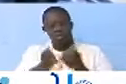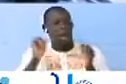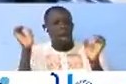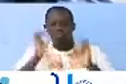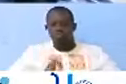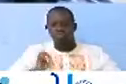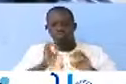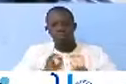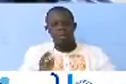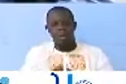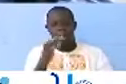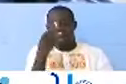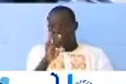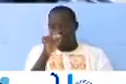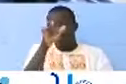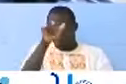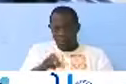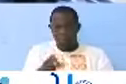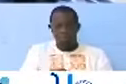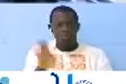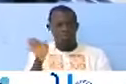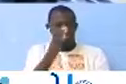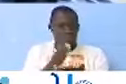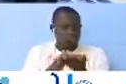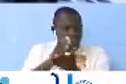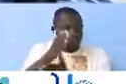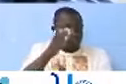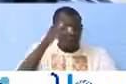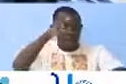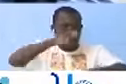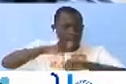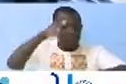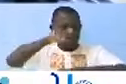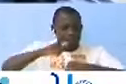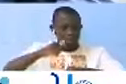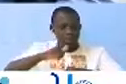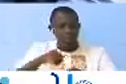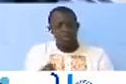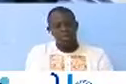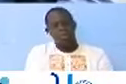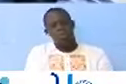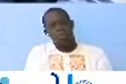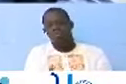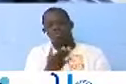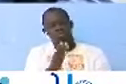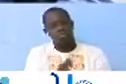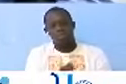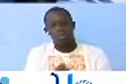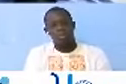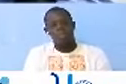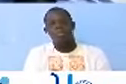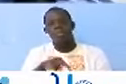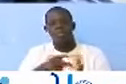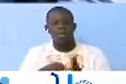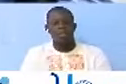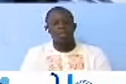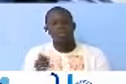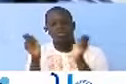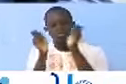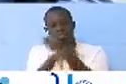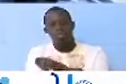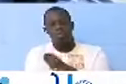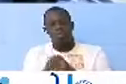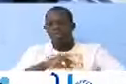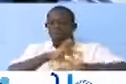barakon. If that person goes into hardship, okay akabane. Well, that changes the